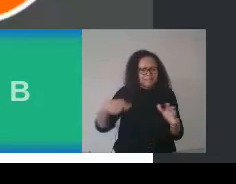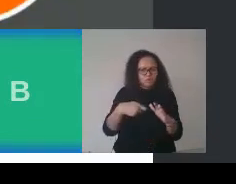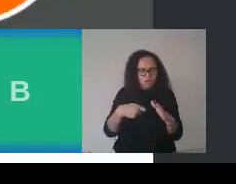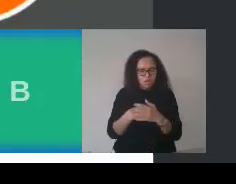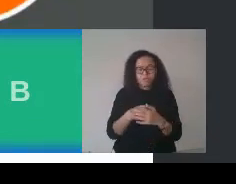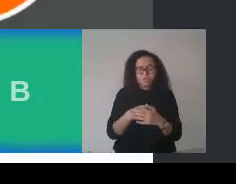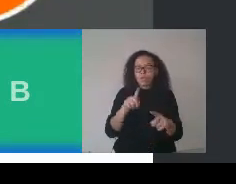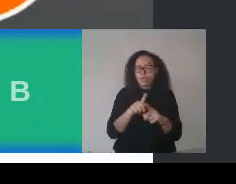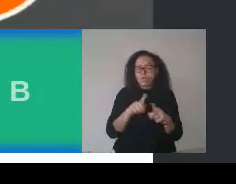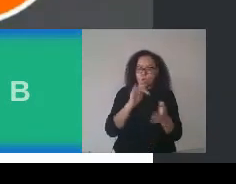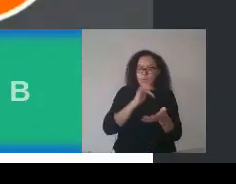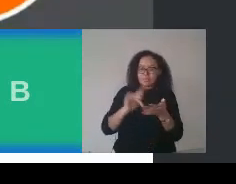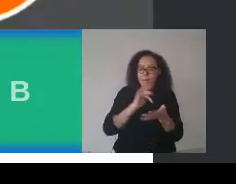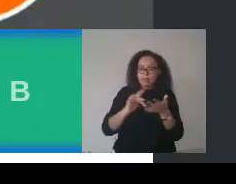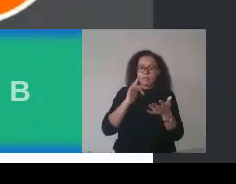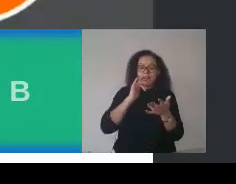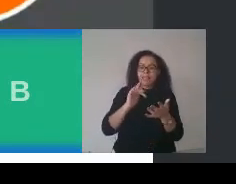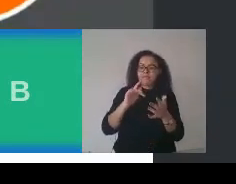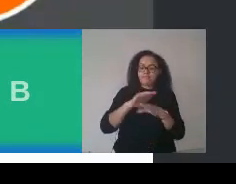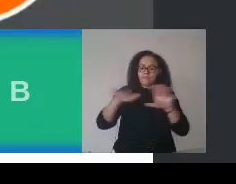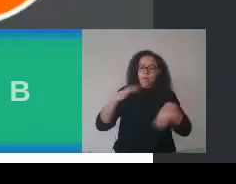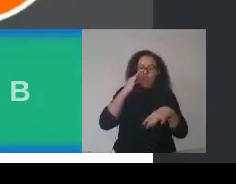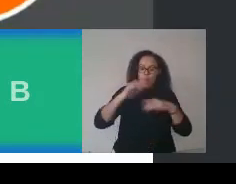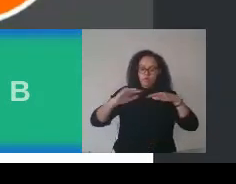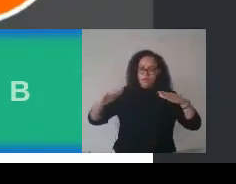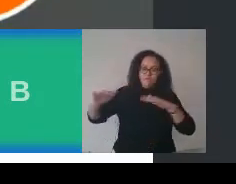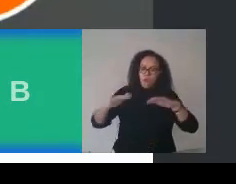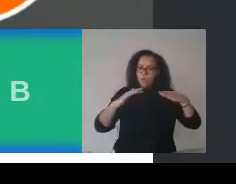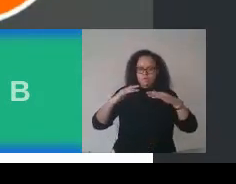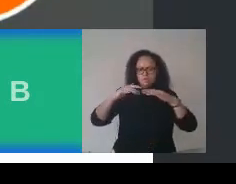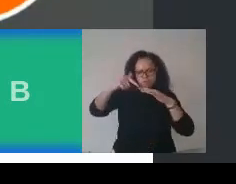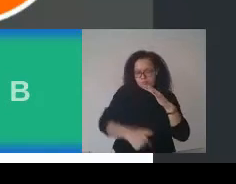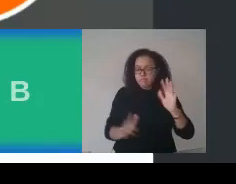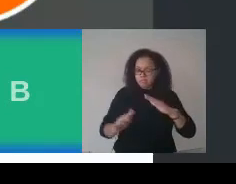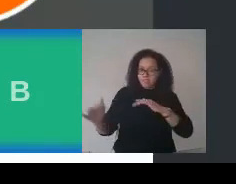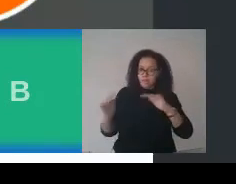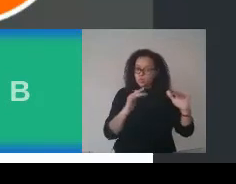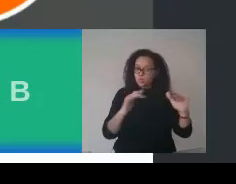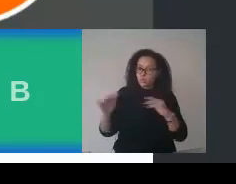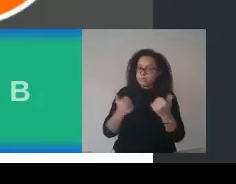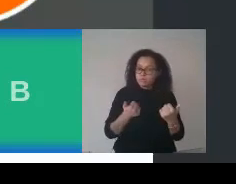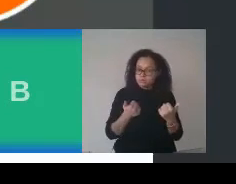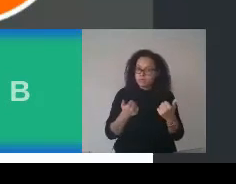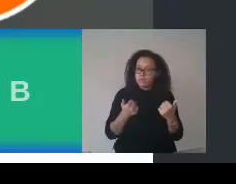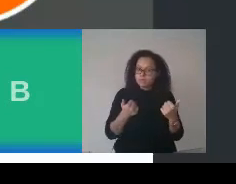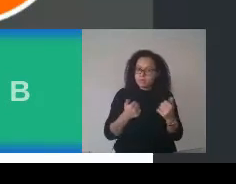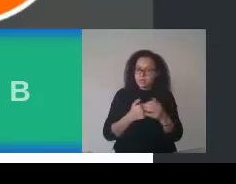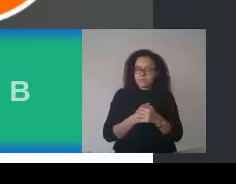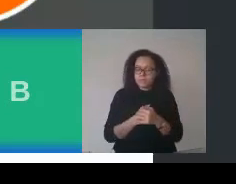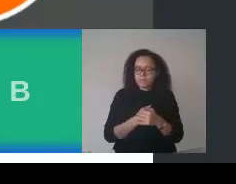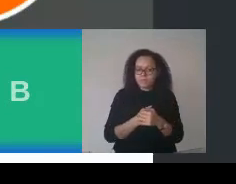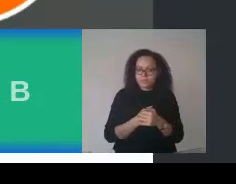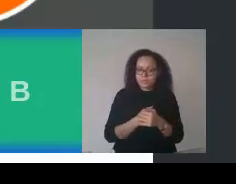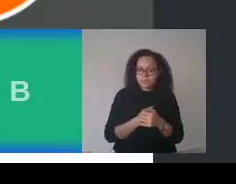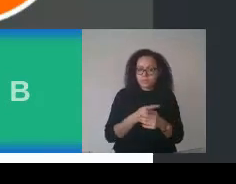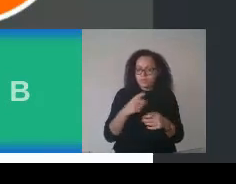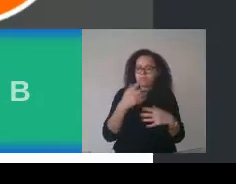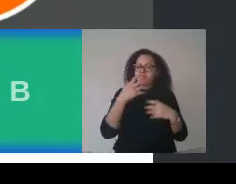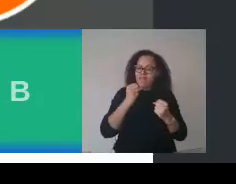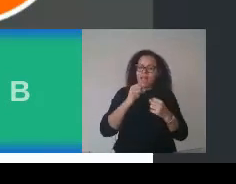tablets on the market will sink to the bottom of the pool, and you do not want to get your hair wet if you've come in for just a rehab session for your knee. They've got built-in